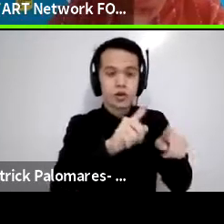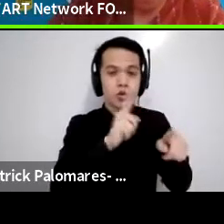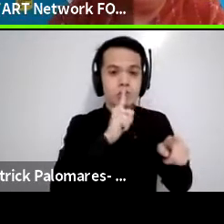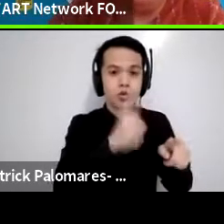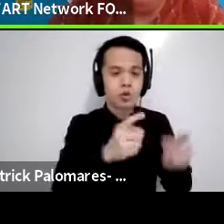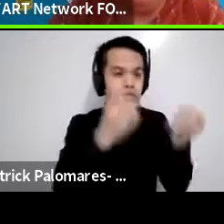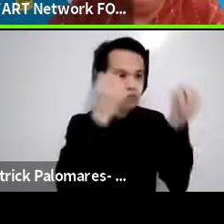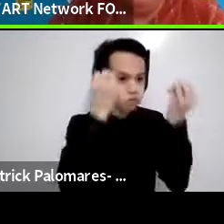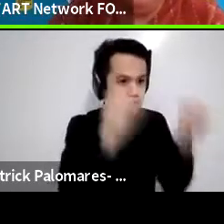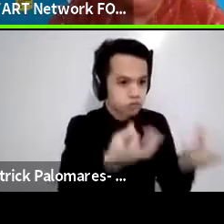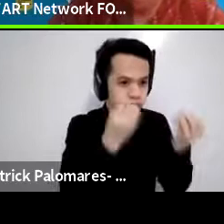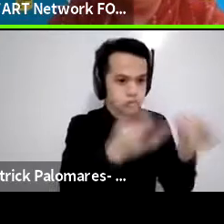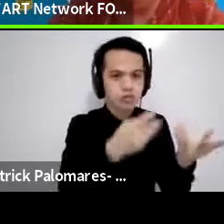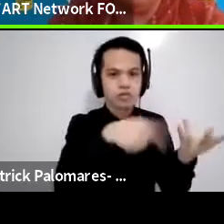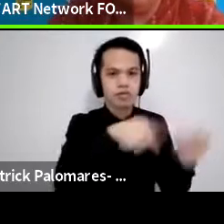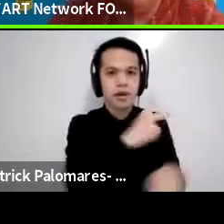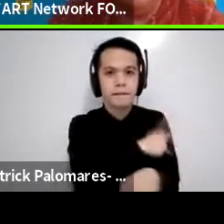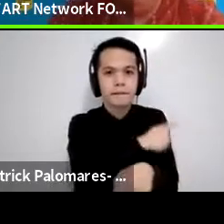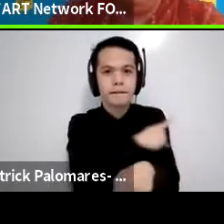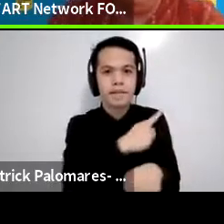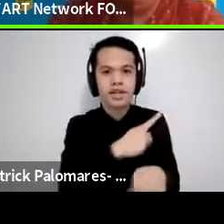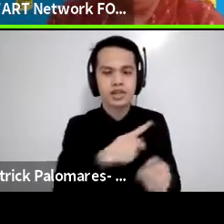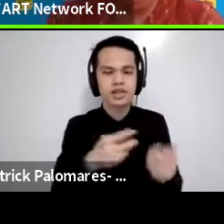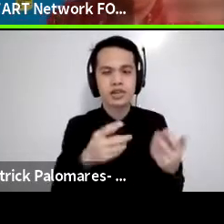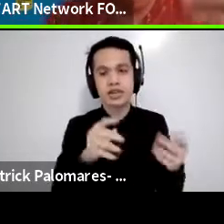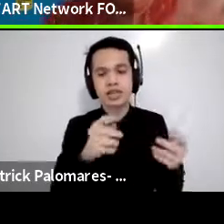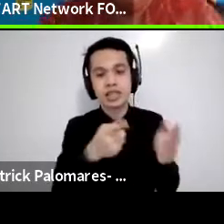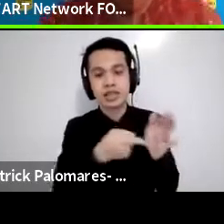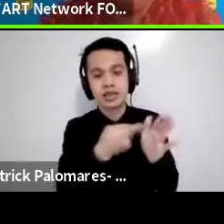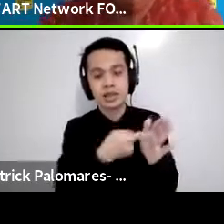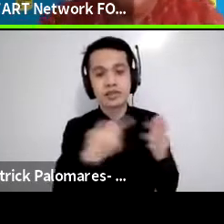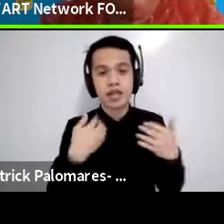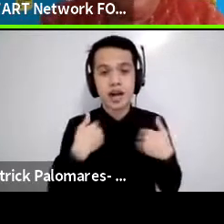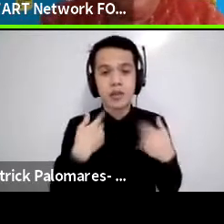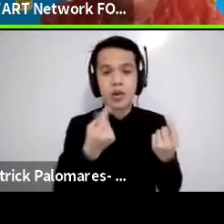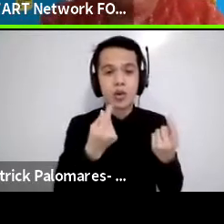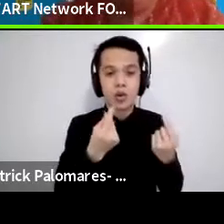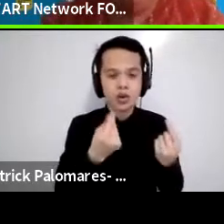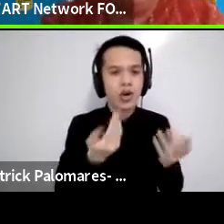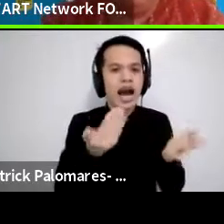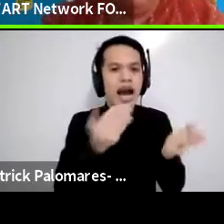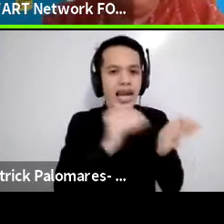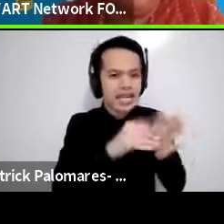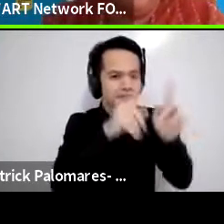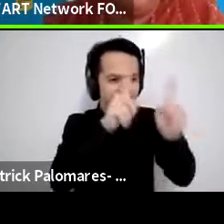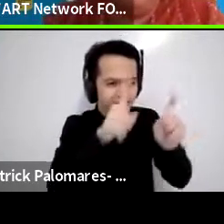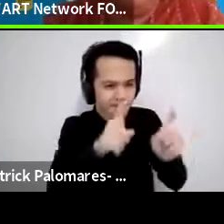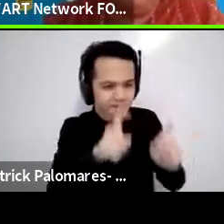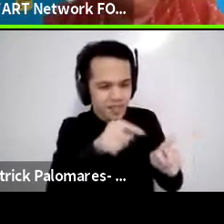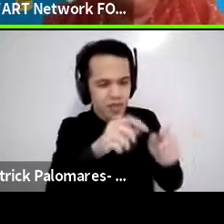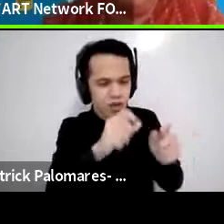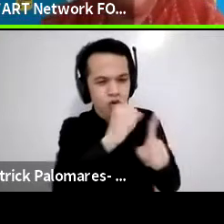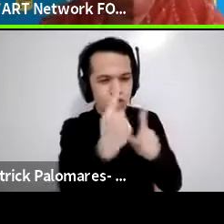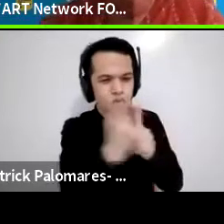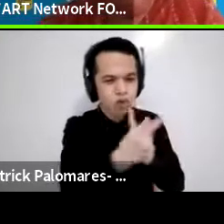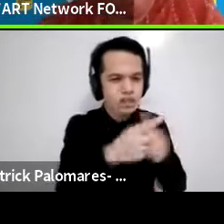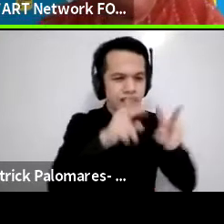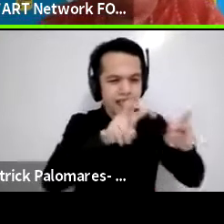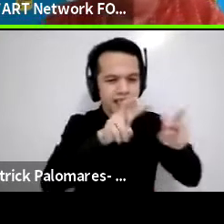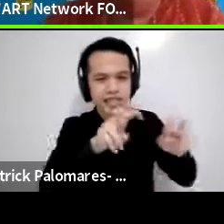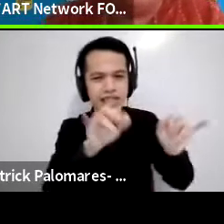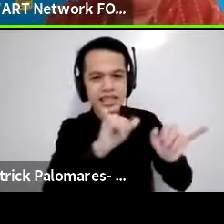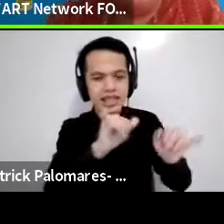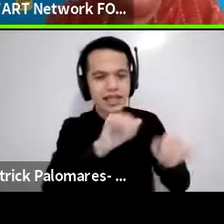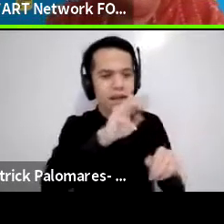recently, you've also heard in the news that there was an attempt, you know, to re-examine the social vulnerability analysis and